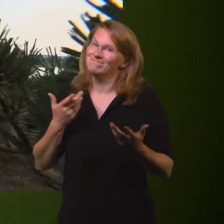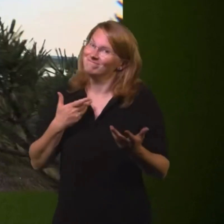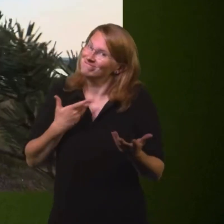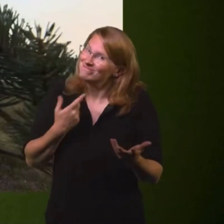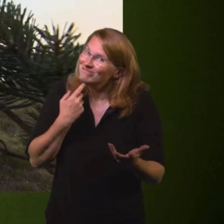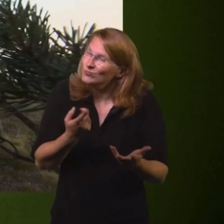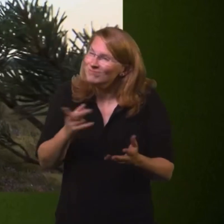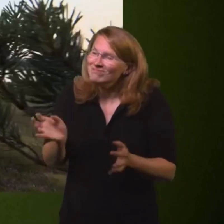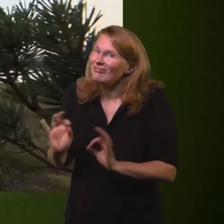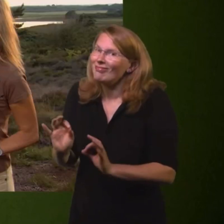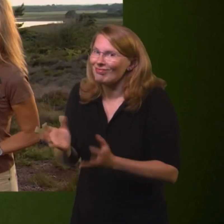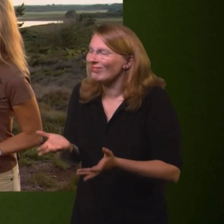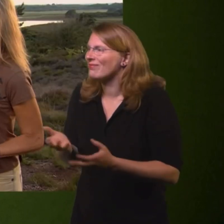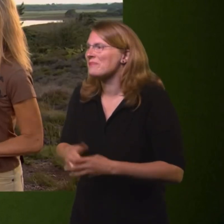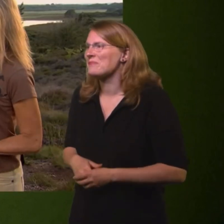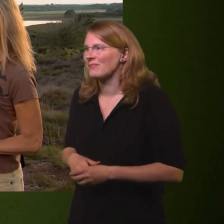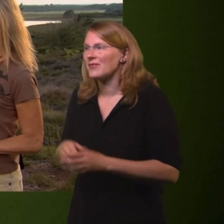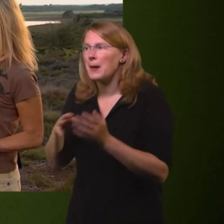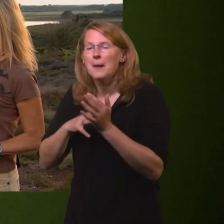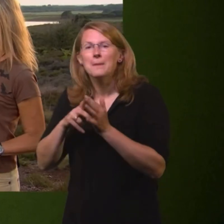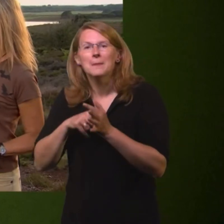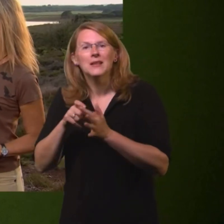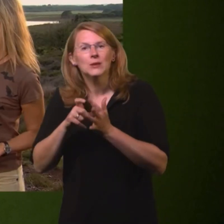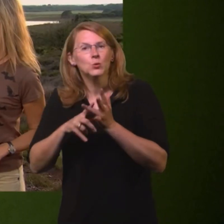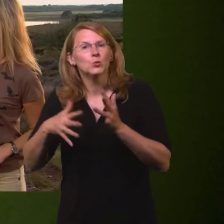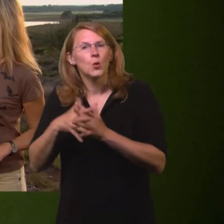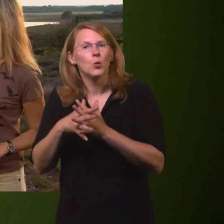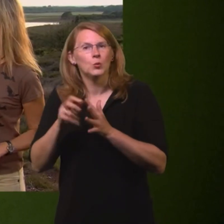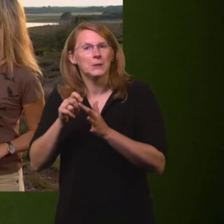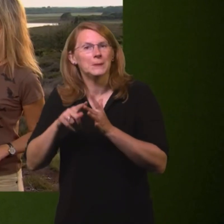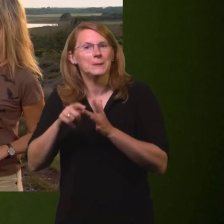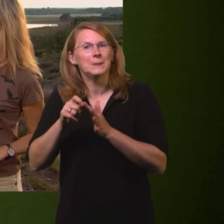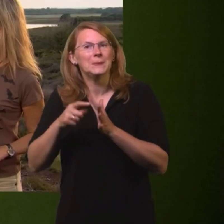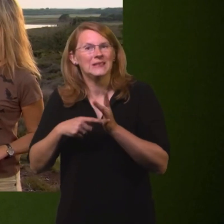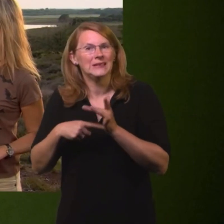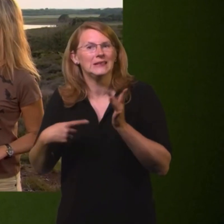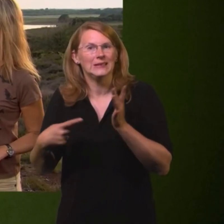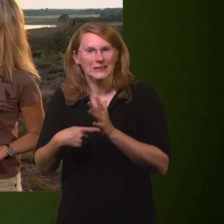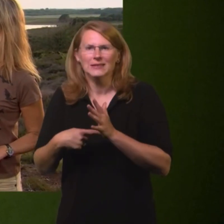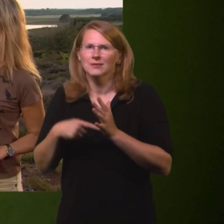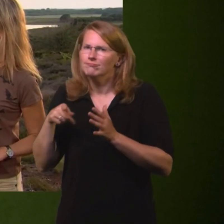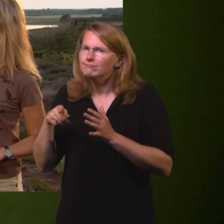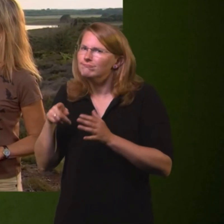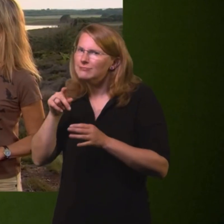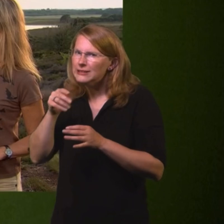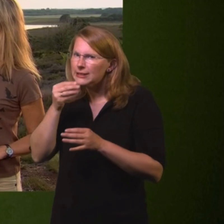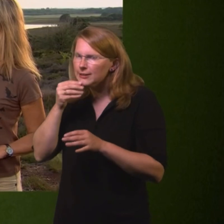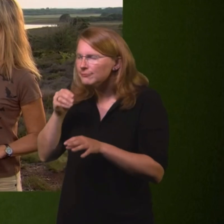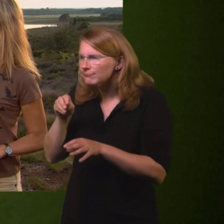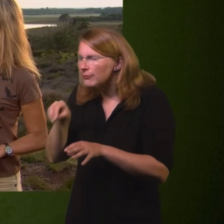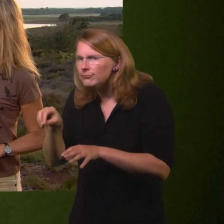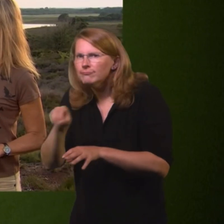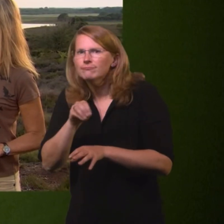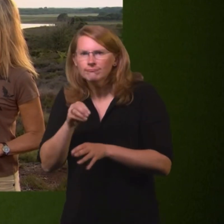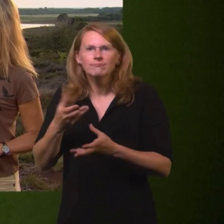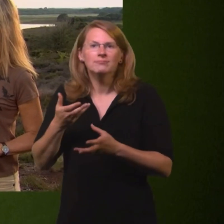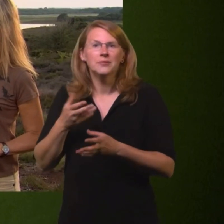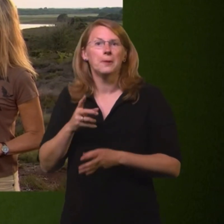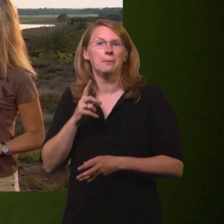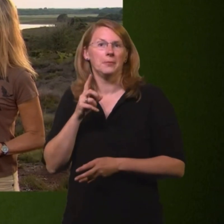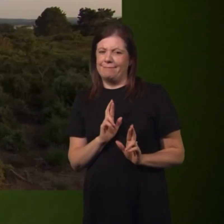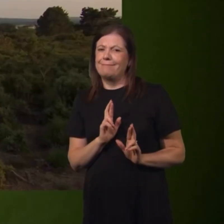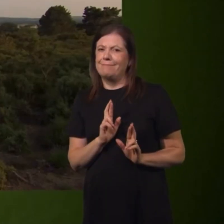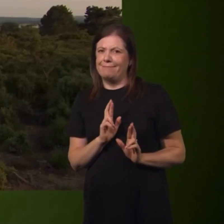are still feeding it. But yeah, keep your eye on that cuckoo because it is about to go. And remember, you can watch our cameras from 10 o'clock in the morning until 10 o'clock